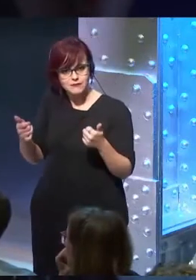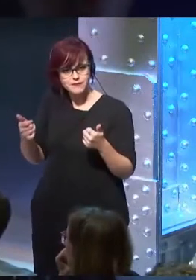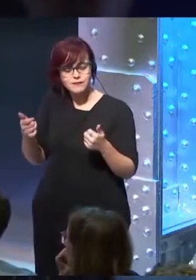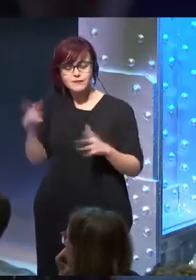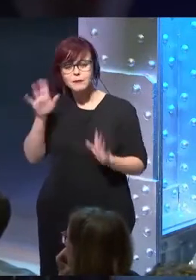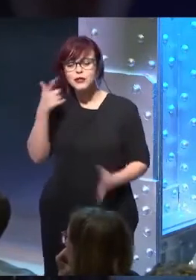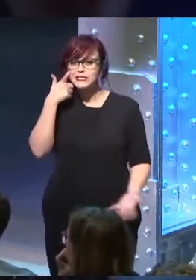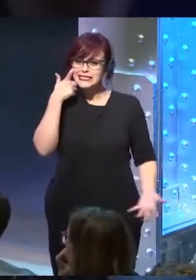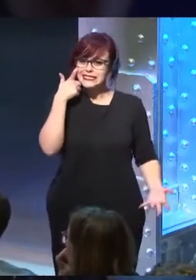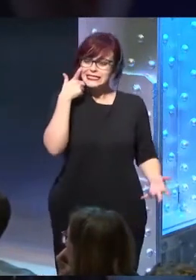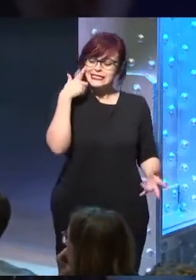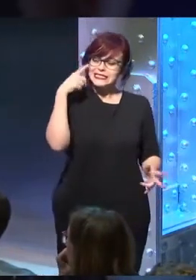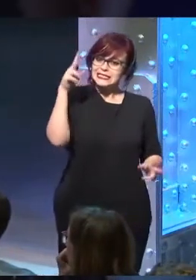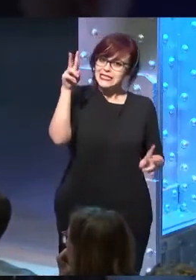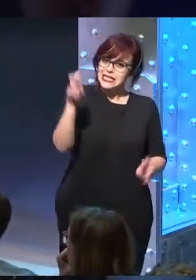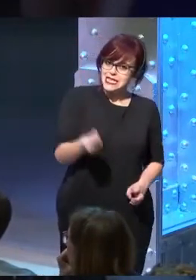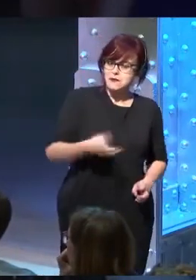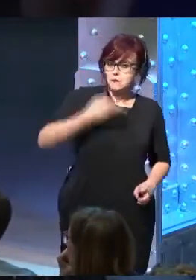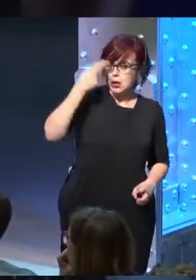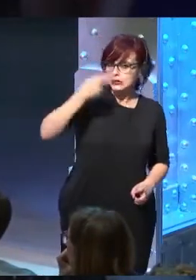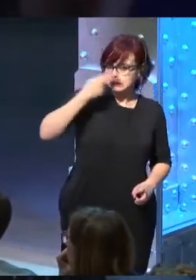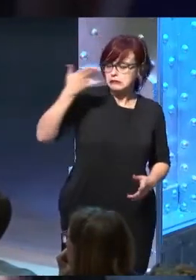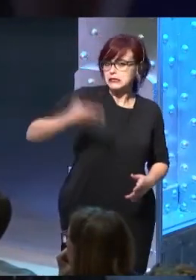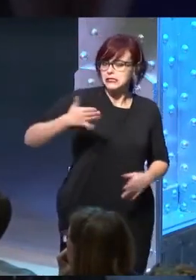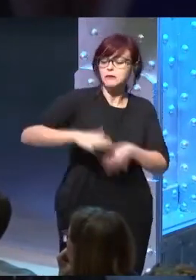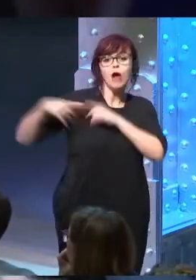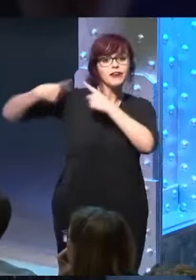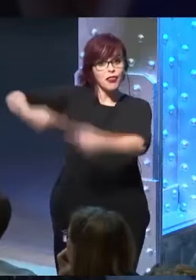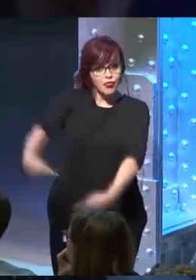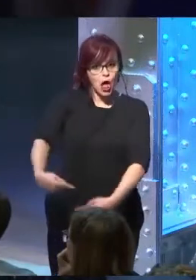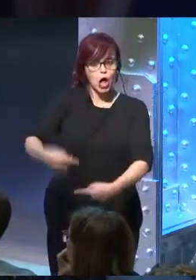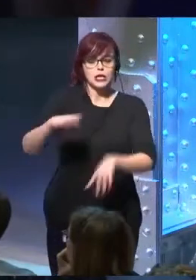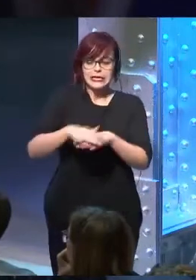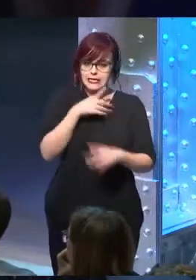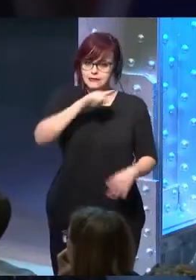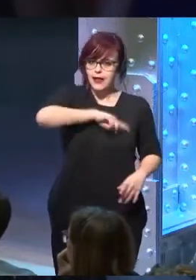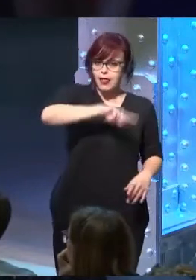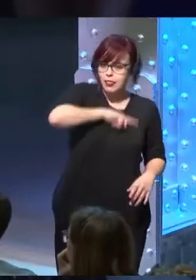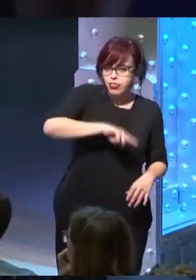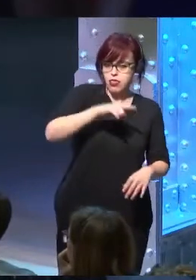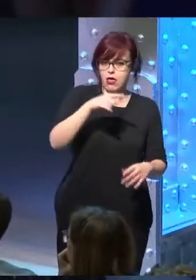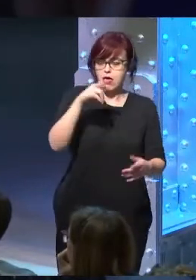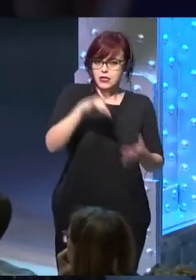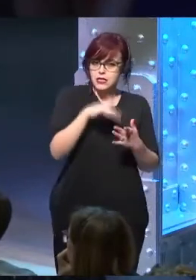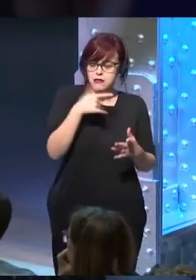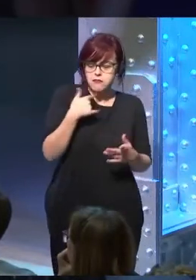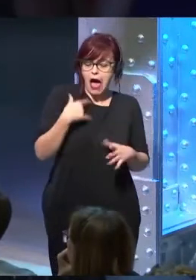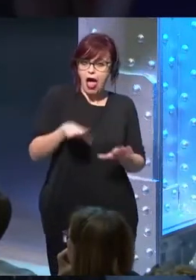usually acknowledge on our own traditions, conventions, and assumptions about the voice of